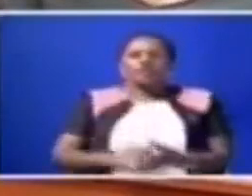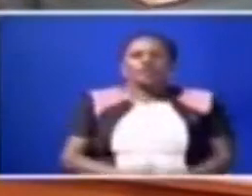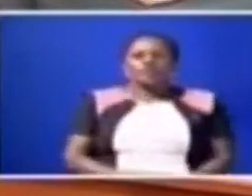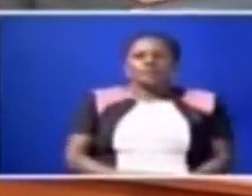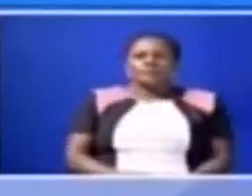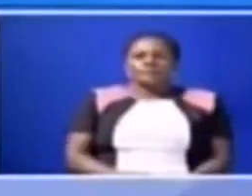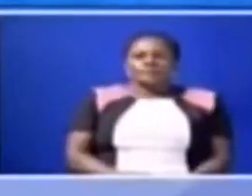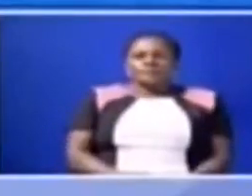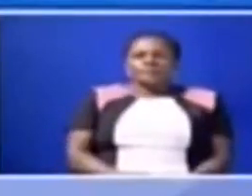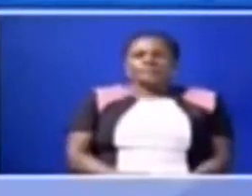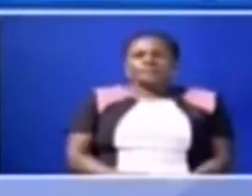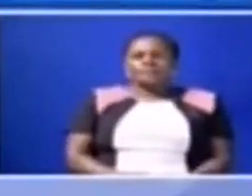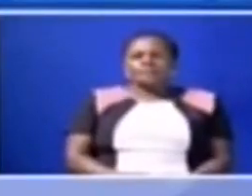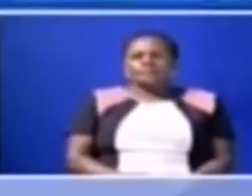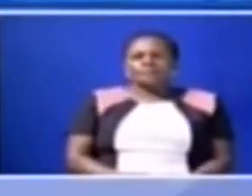us.